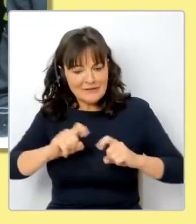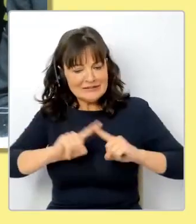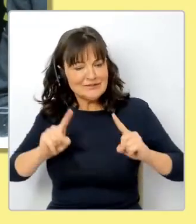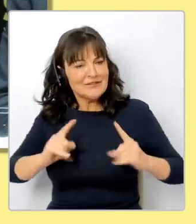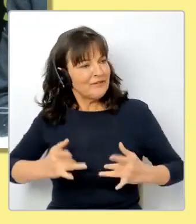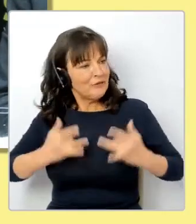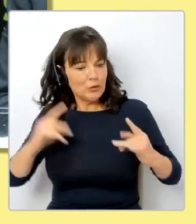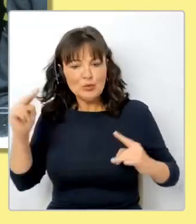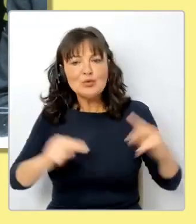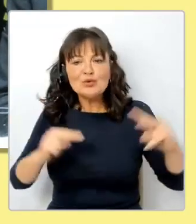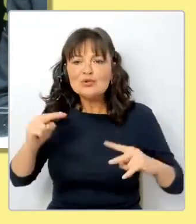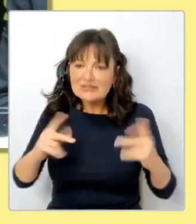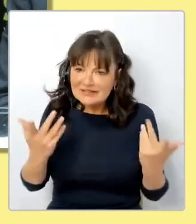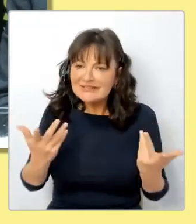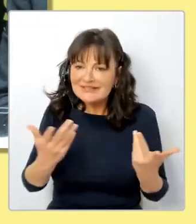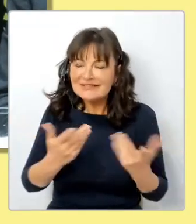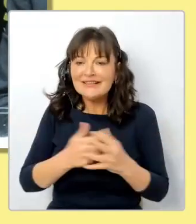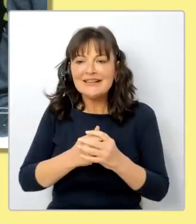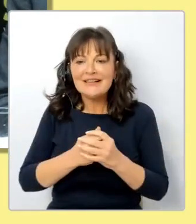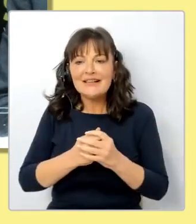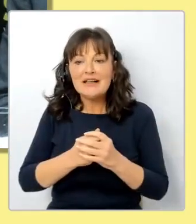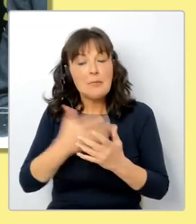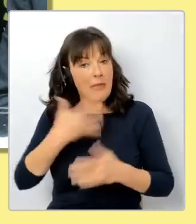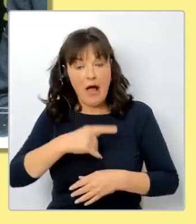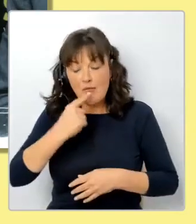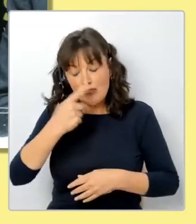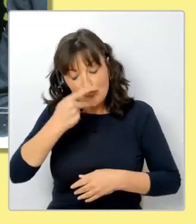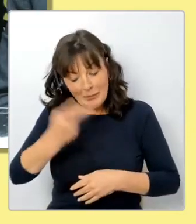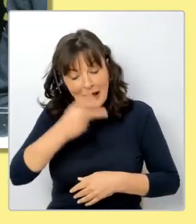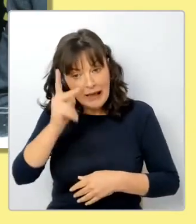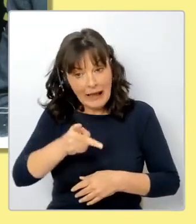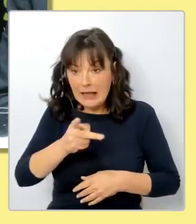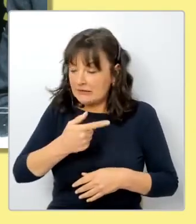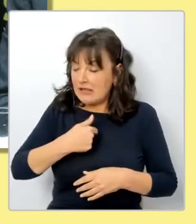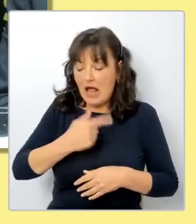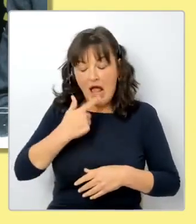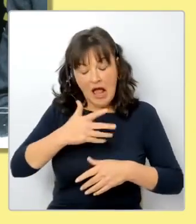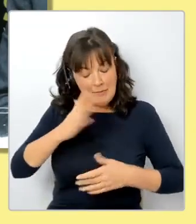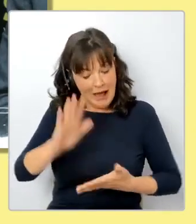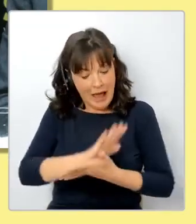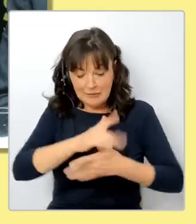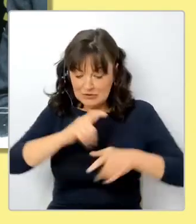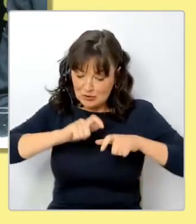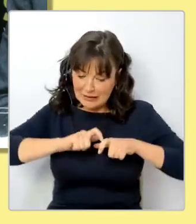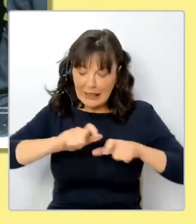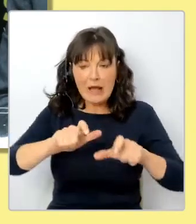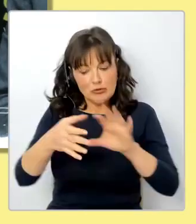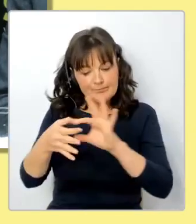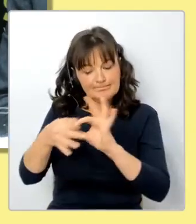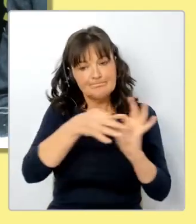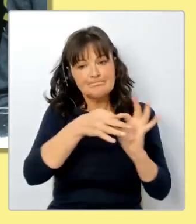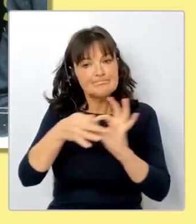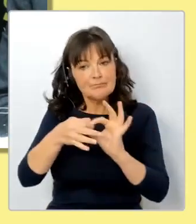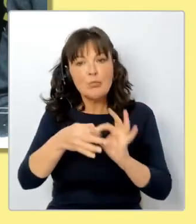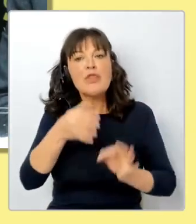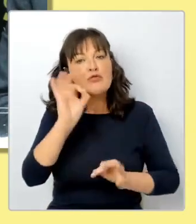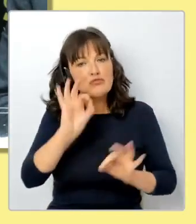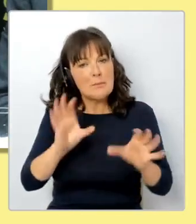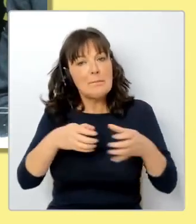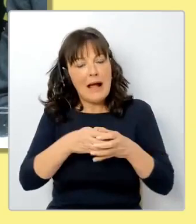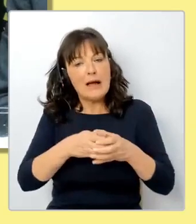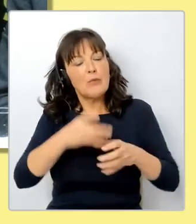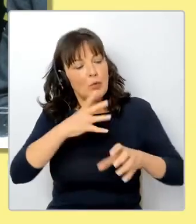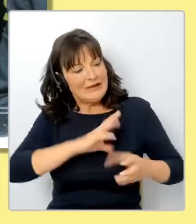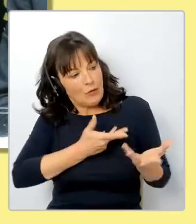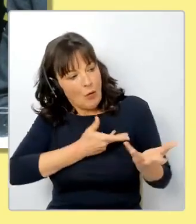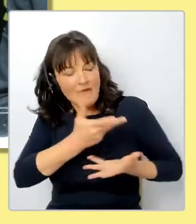that. But I'm very happy to stay in coalition with the Green Party, but we have to have that conversation with them first to